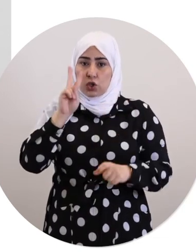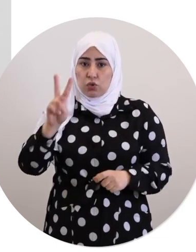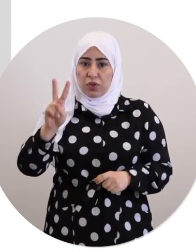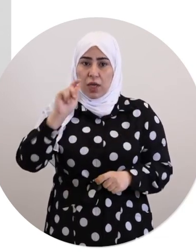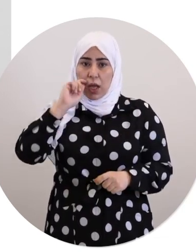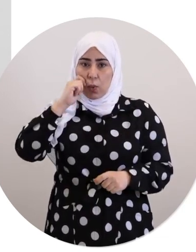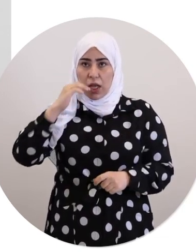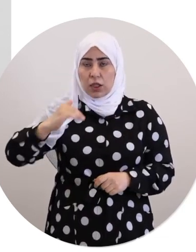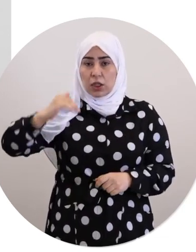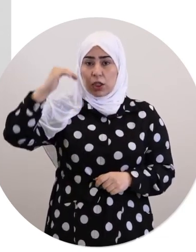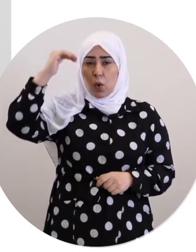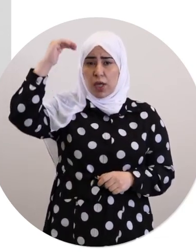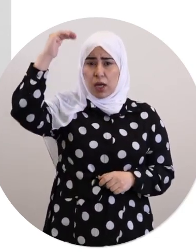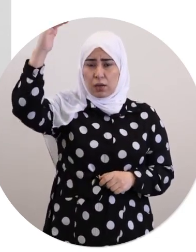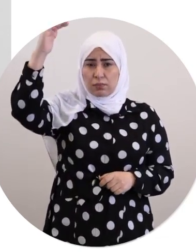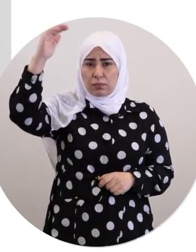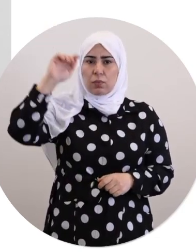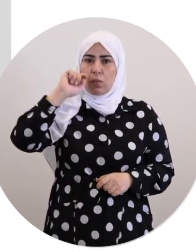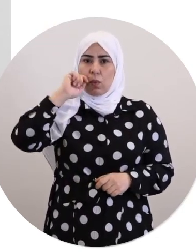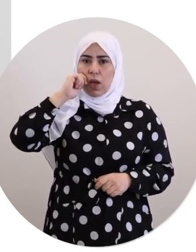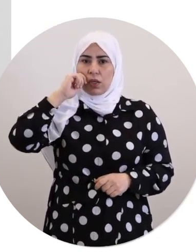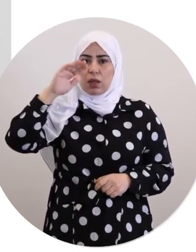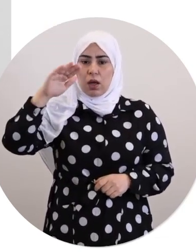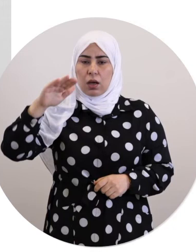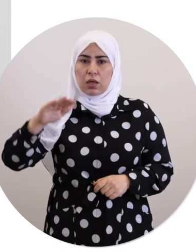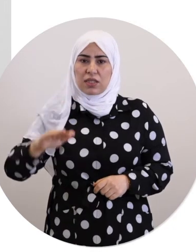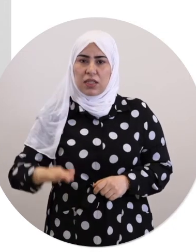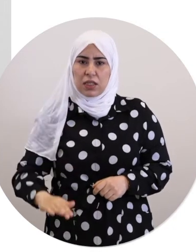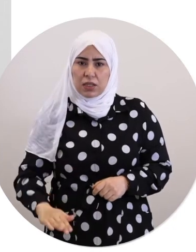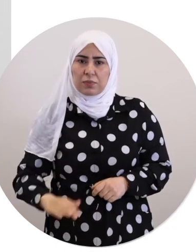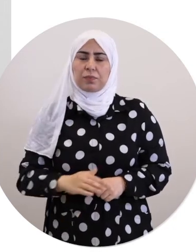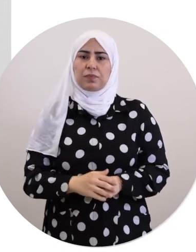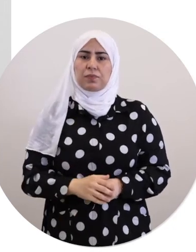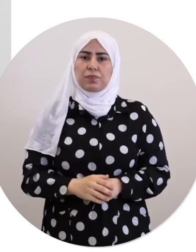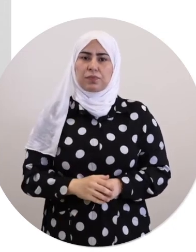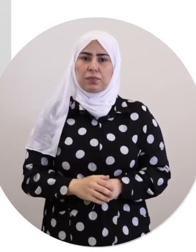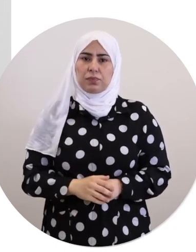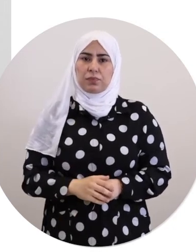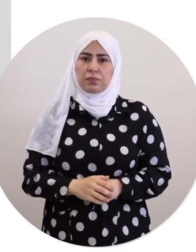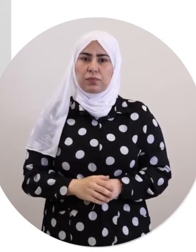these comparative and contrastive connectors. Yes. For example,